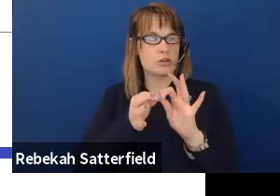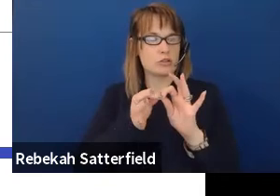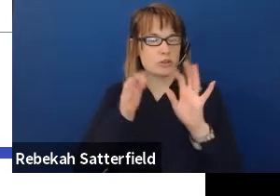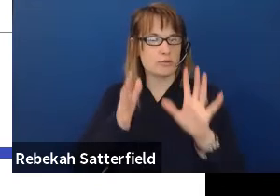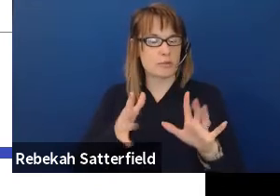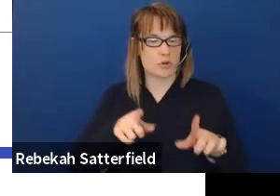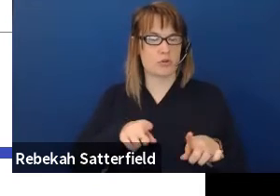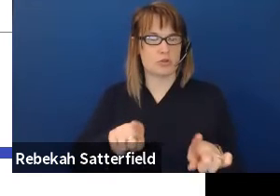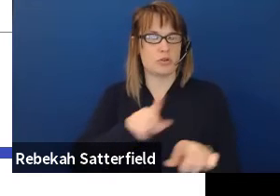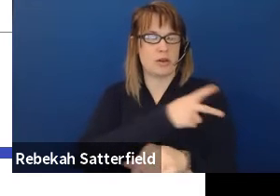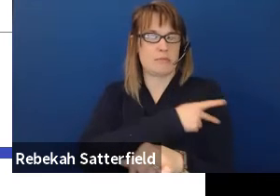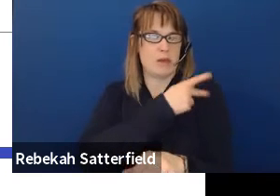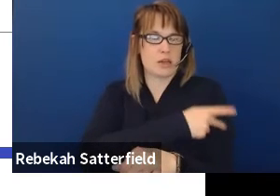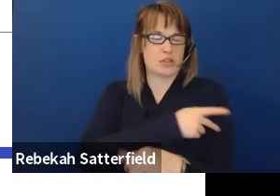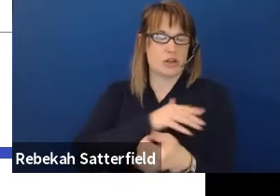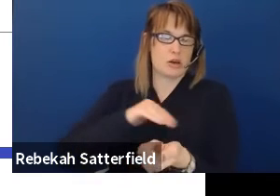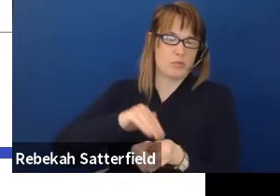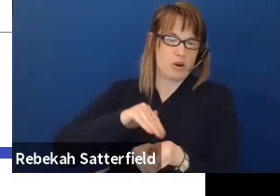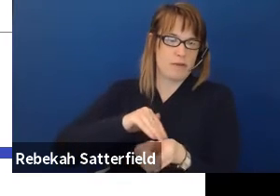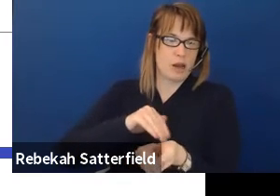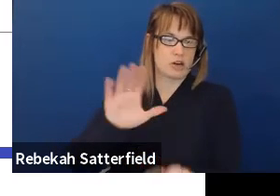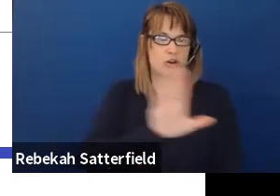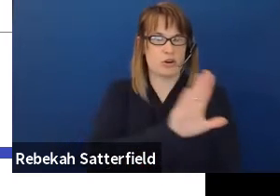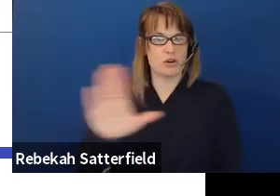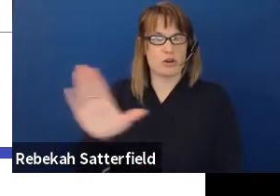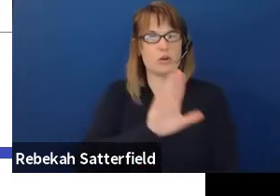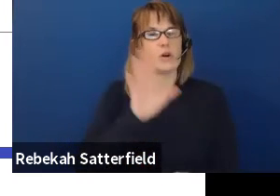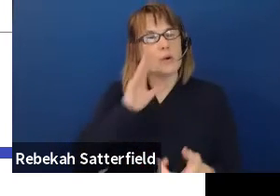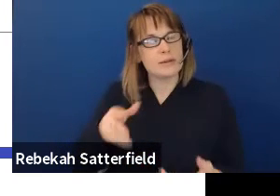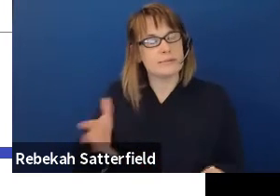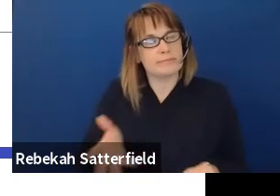the patient-provider interaction is going to foster